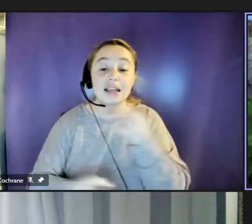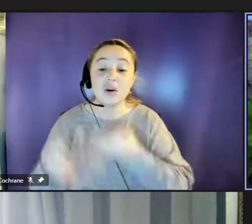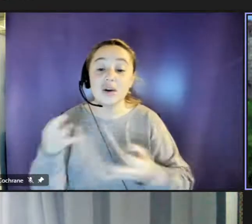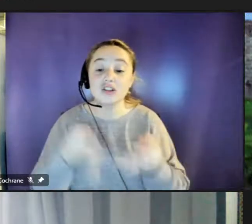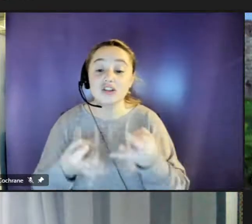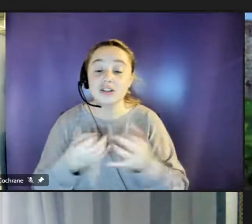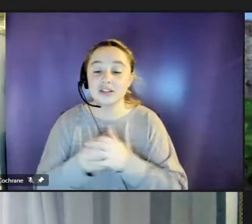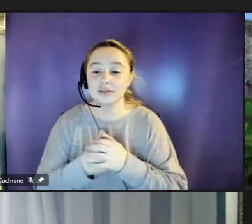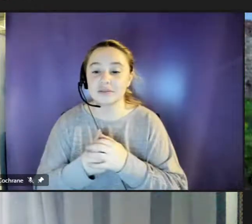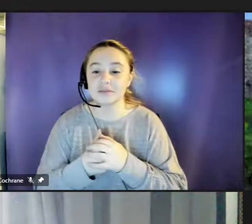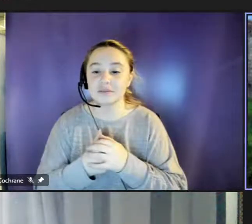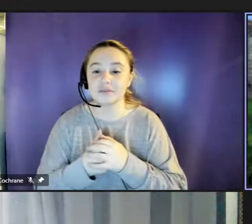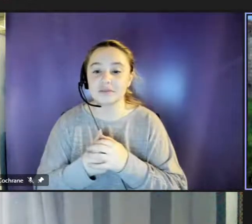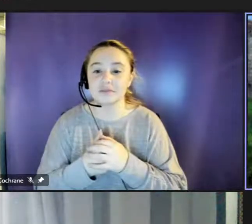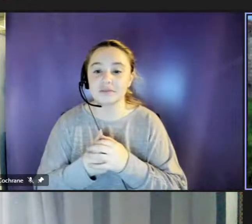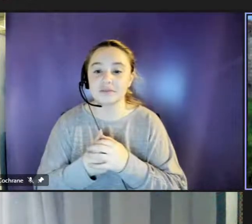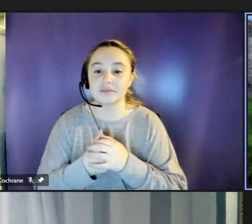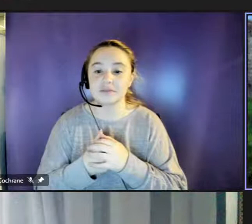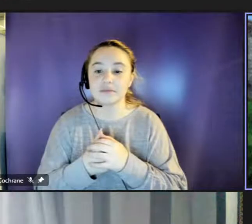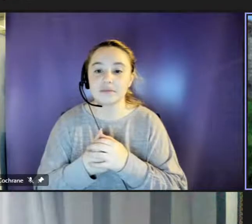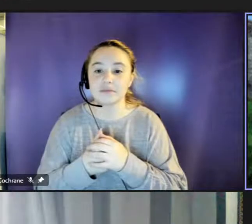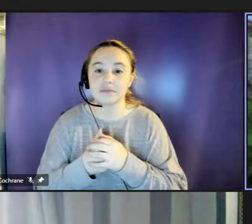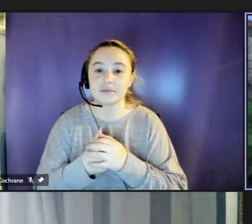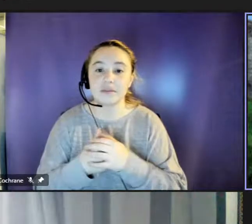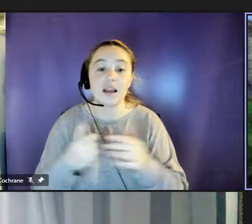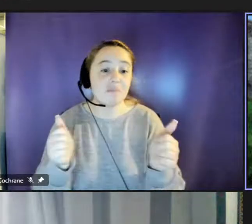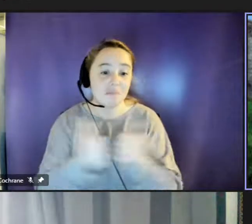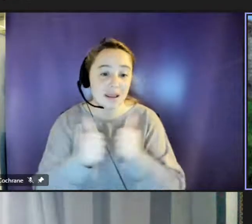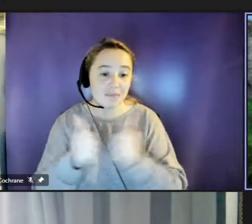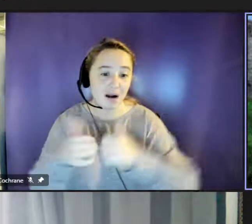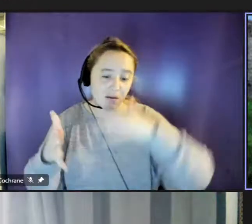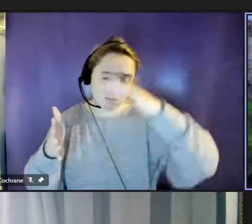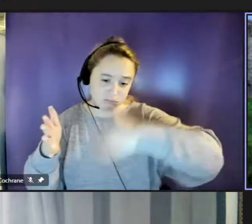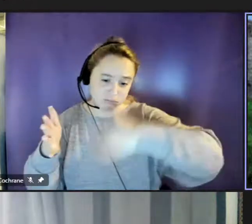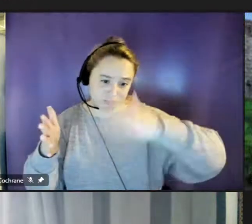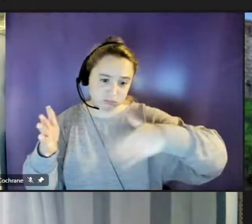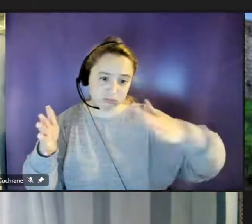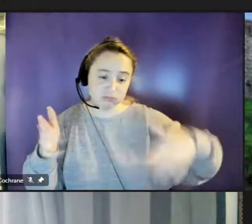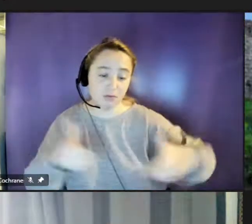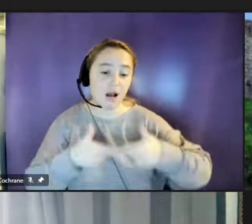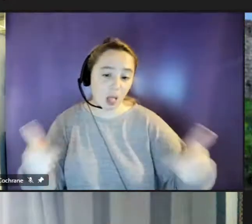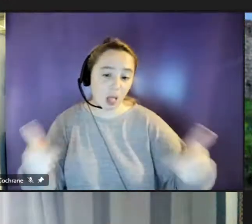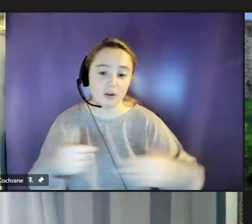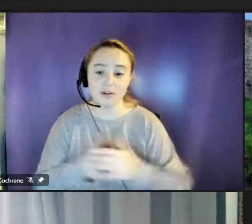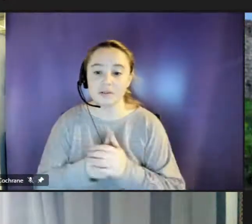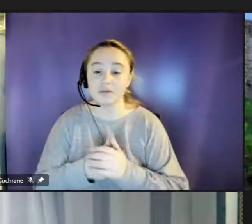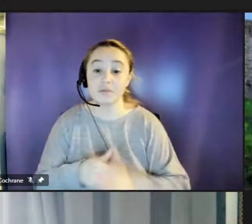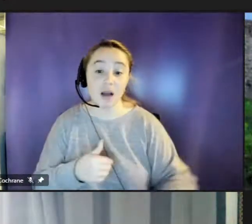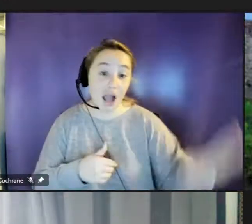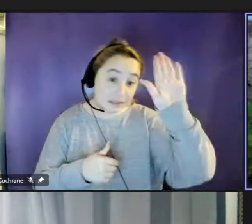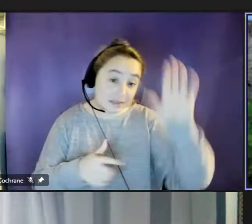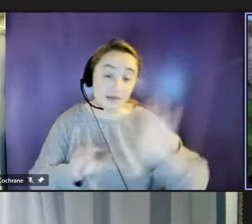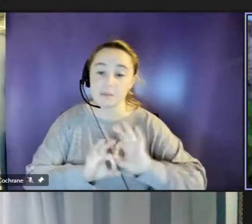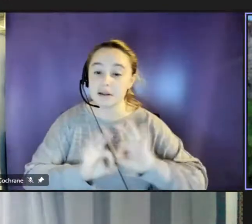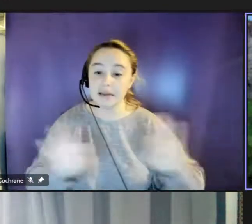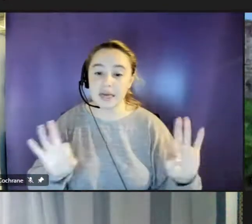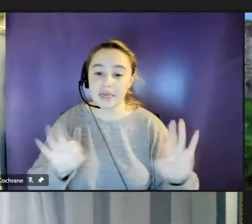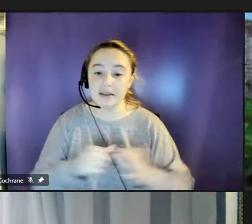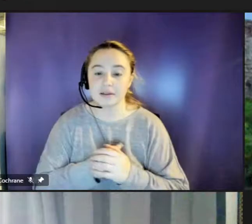else? It's quite a long paper. There's quite a lot in it, obviously. No hands, Chair.